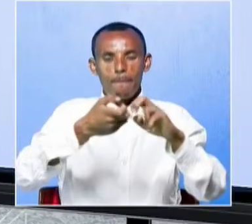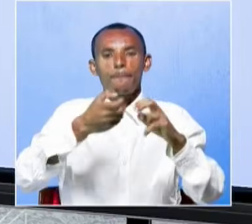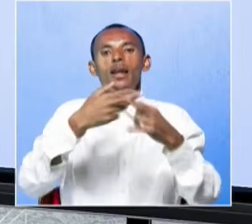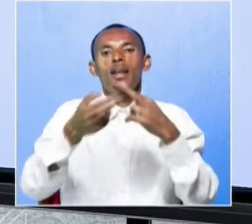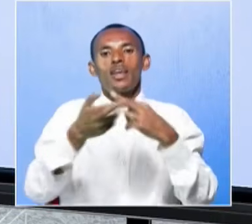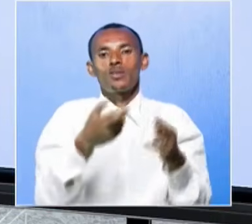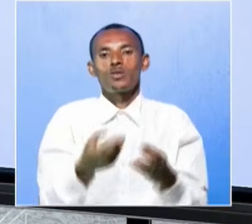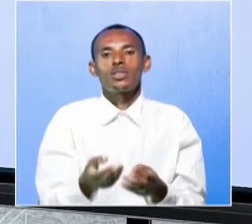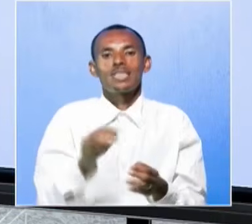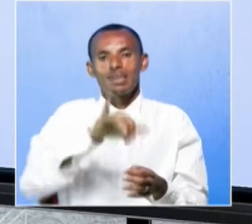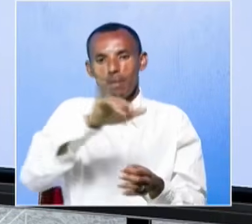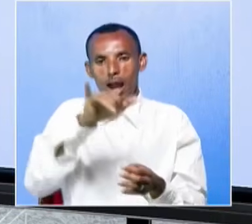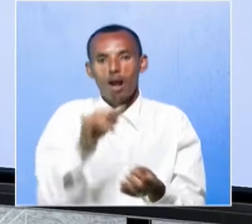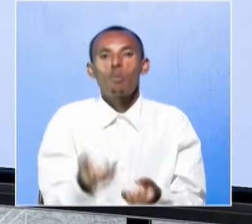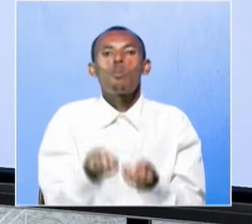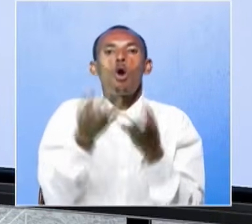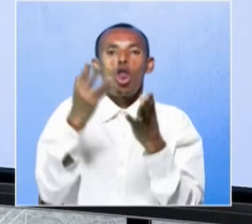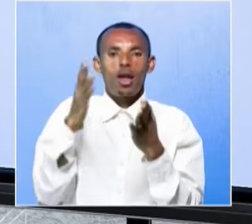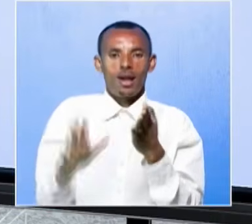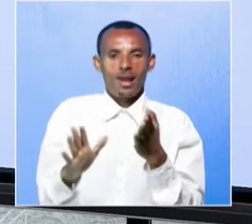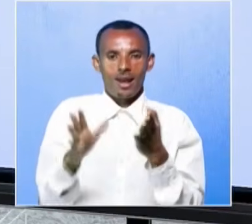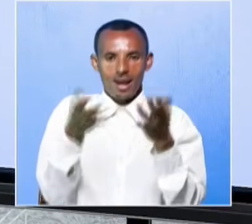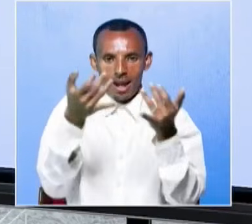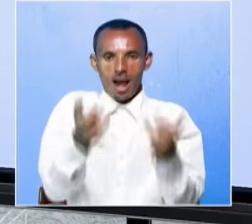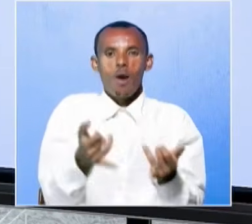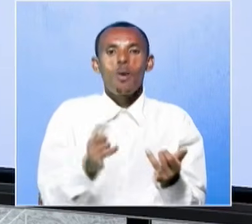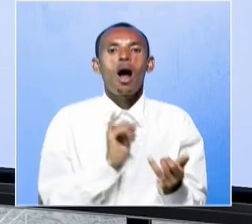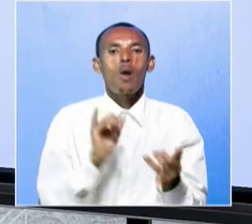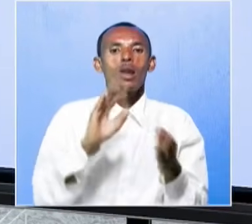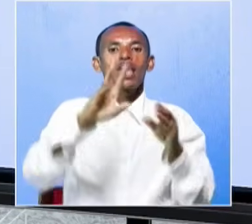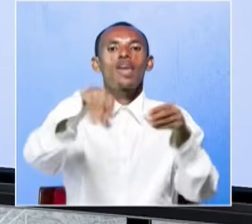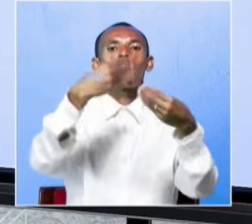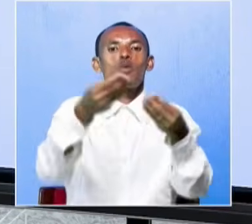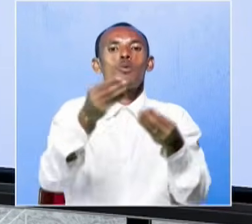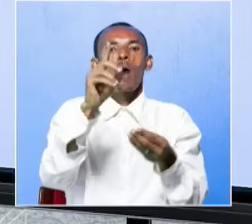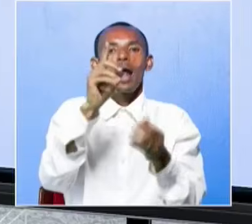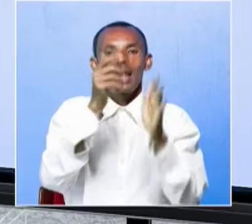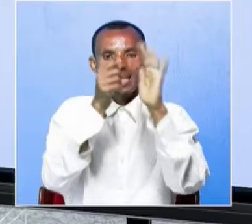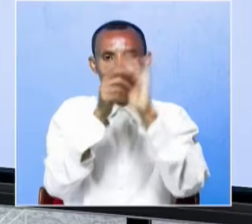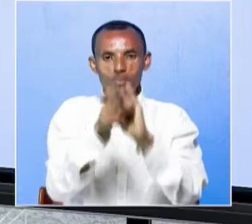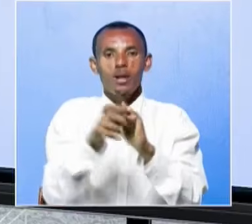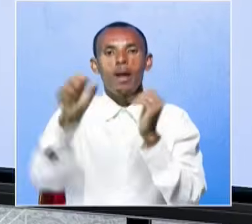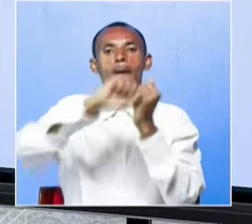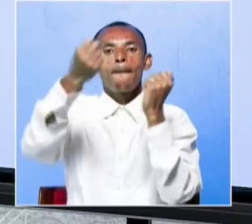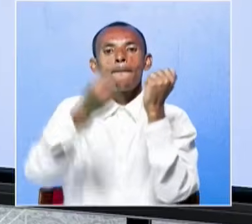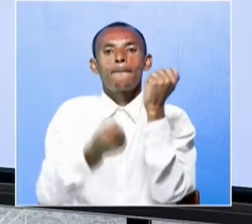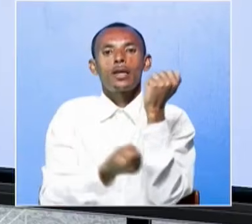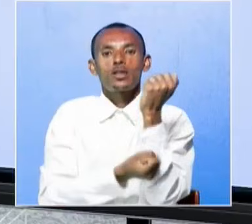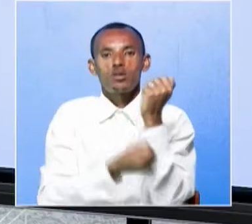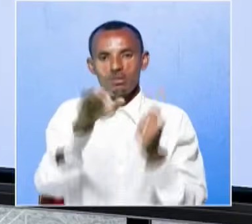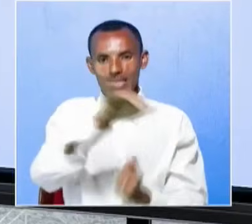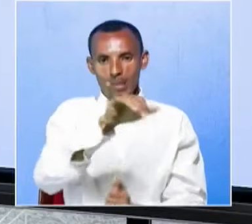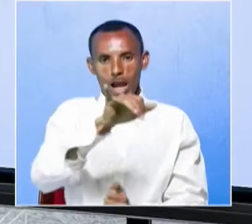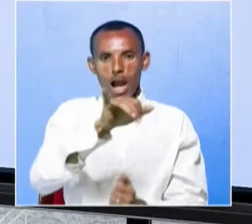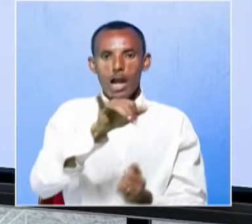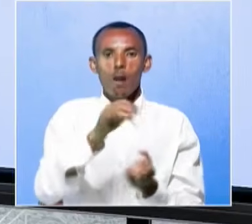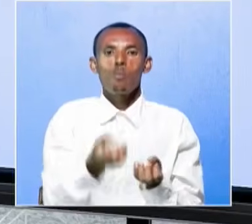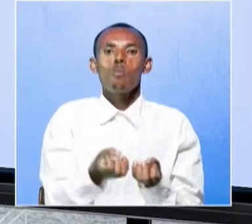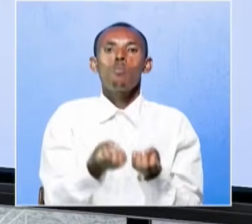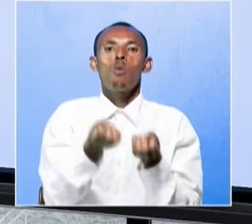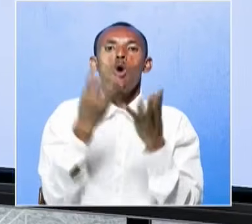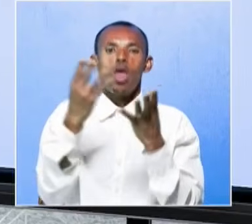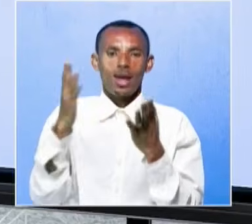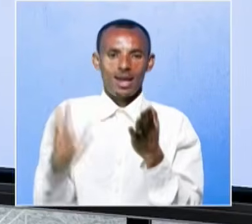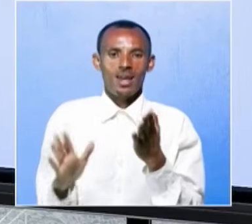similar polygons. So now I will give you one more example regarding similar polygon. Then